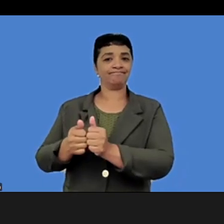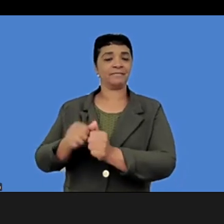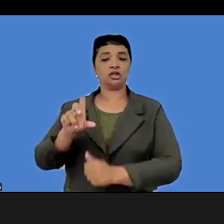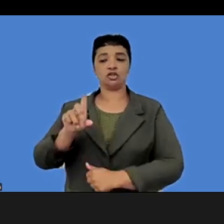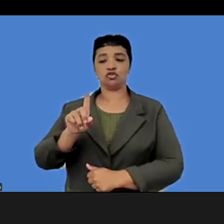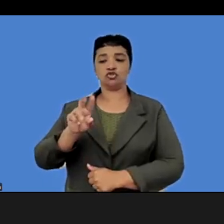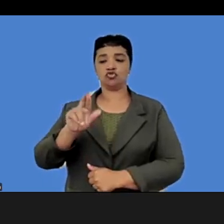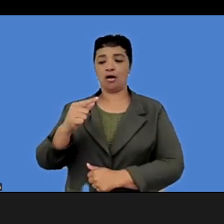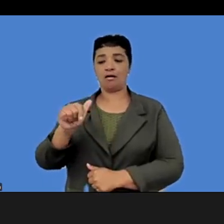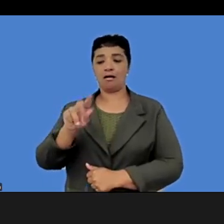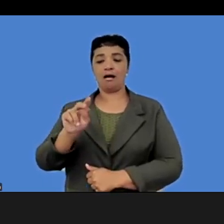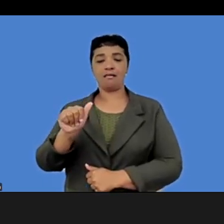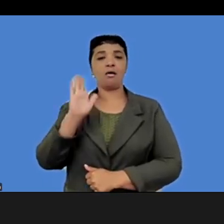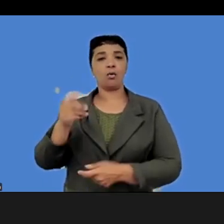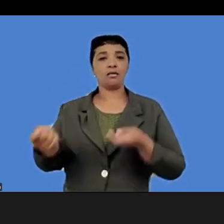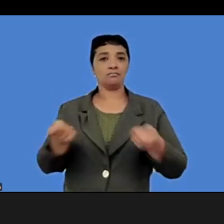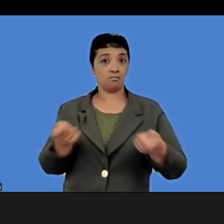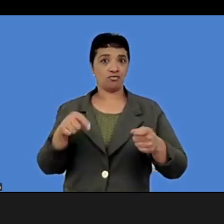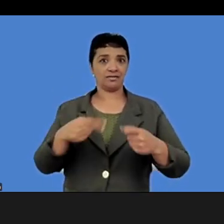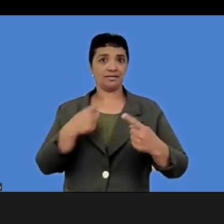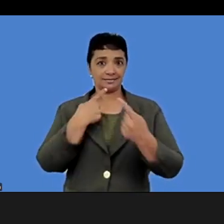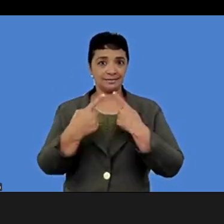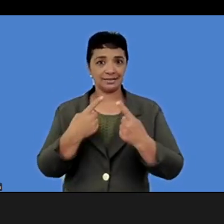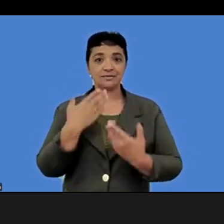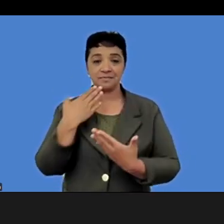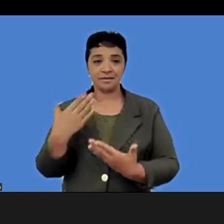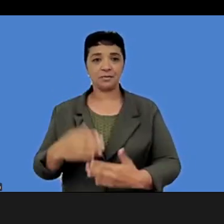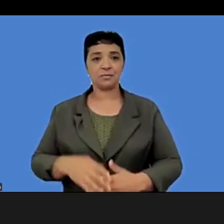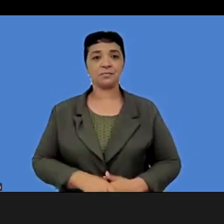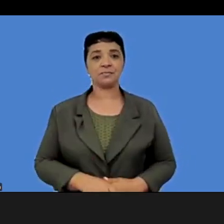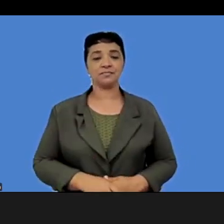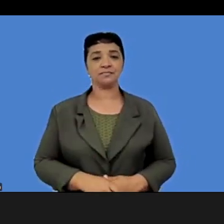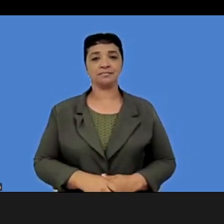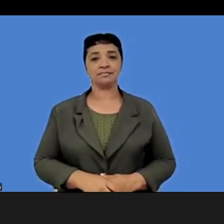the Q&A discussion. Thank you, Dragana.